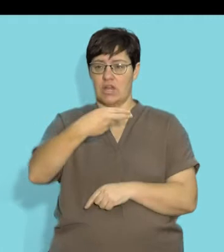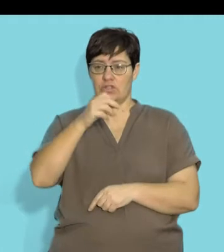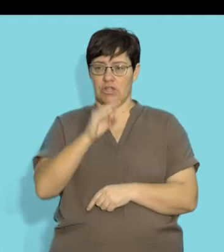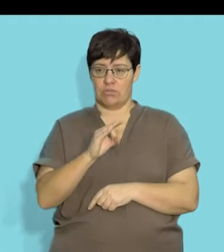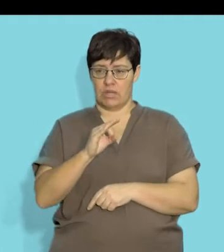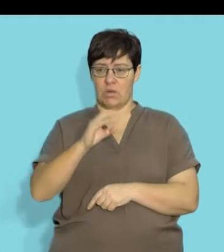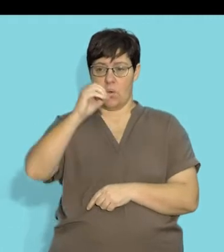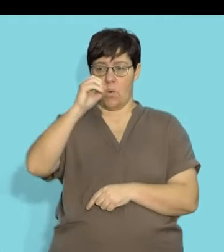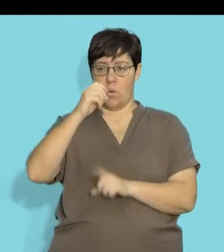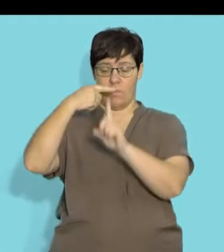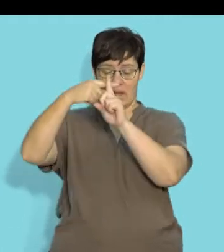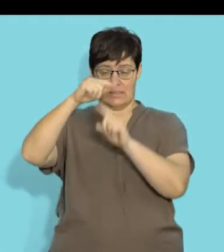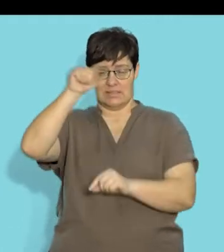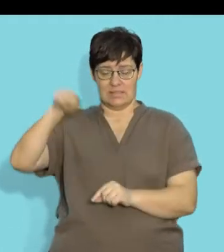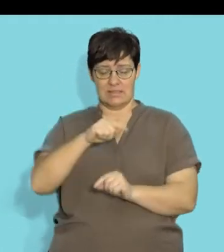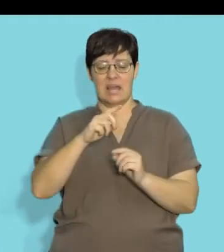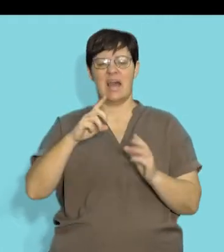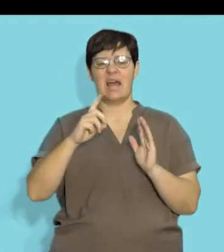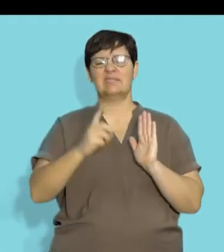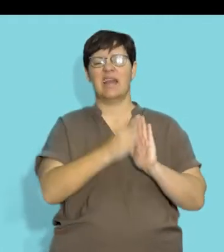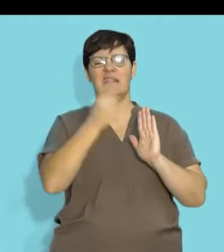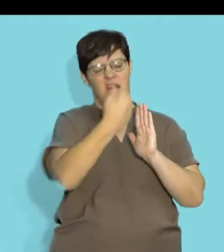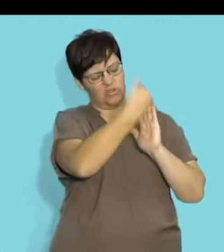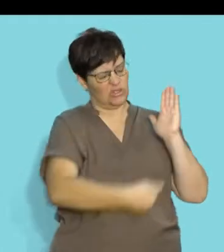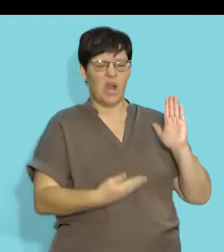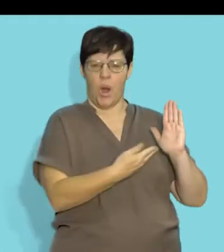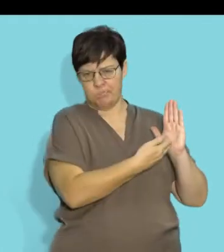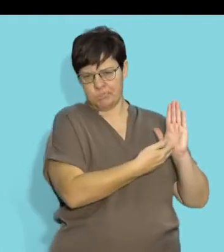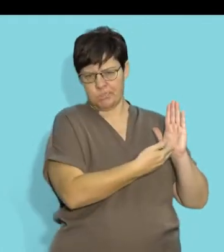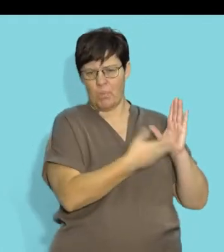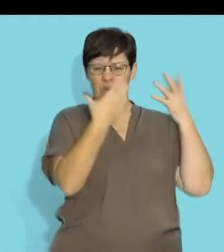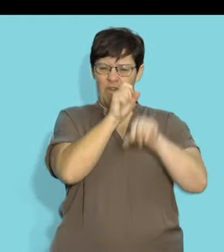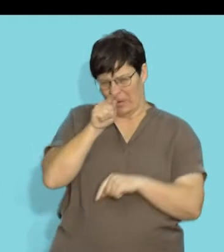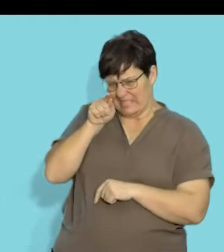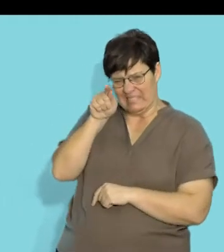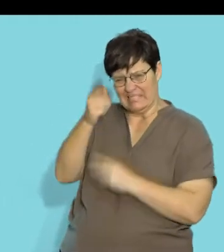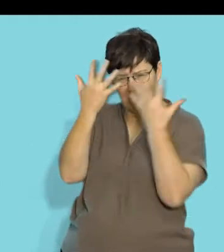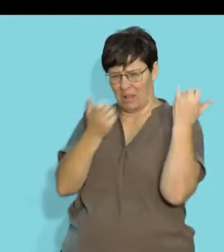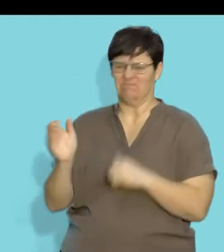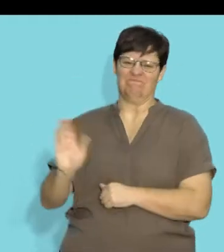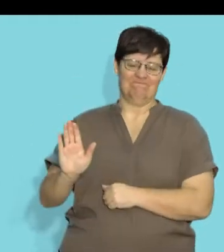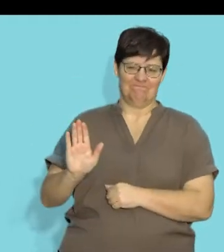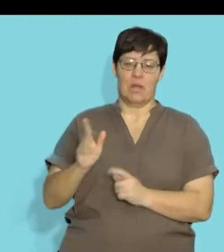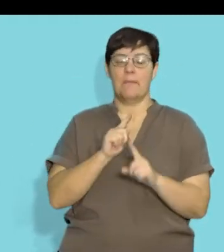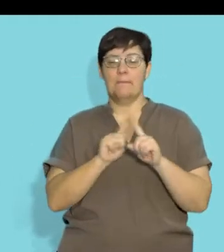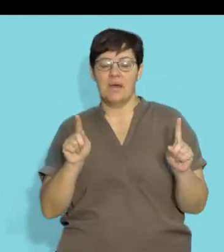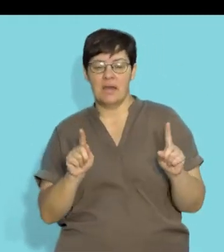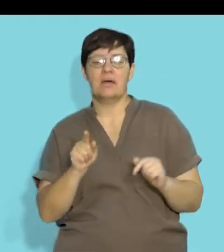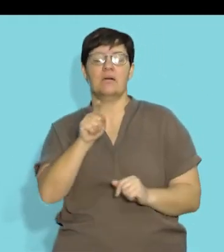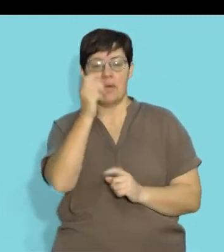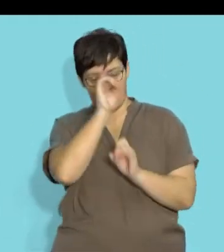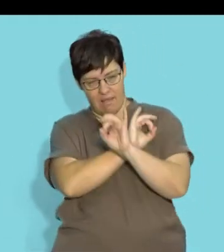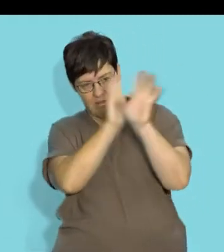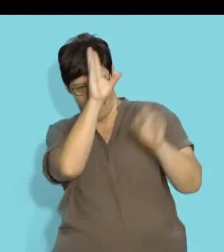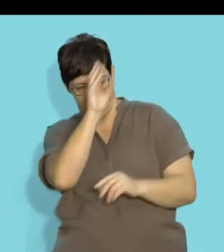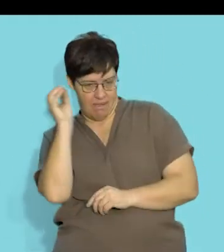right? So this is in the data sheet, but we're not going to focus our attention a lot on the actual calculations. But